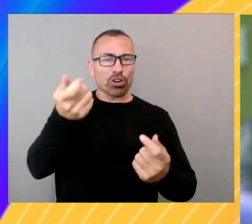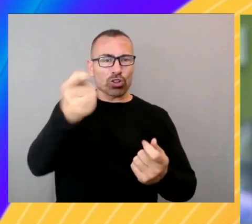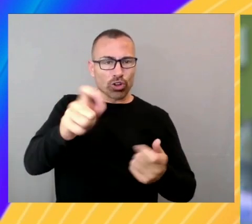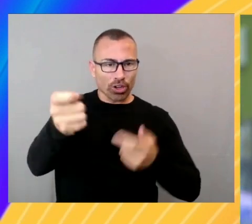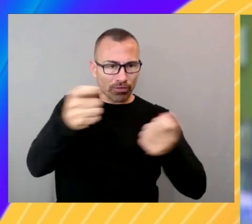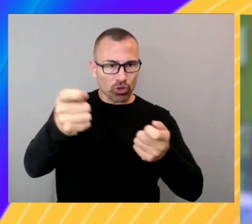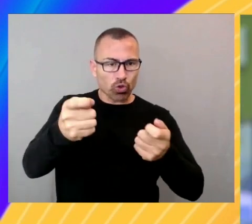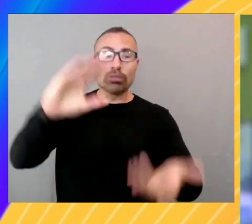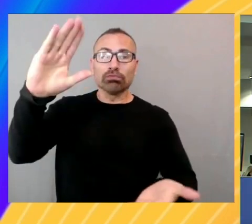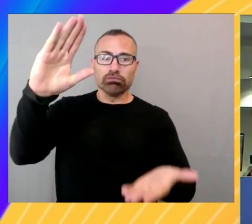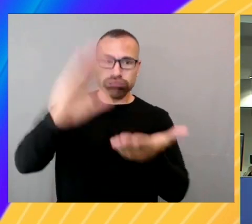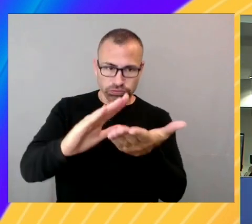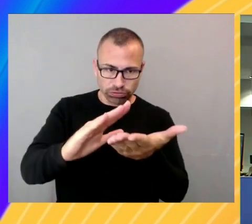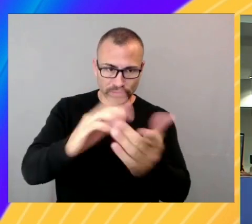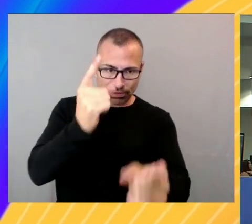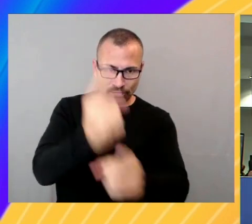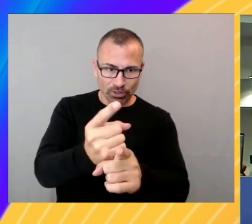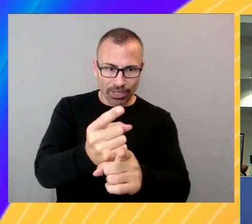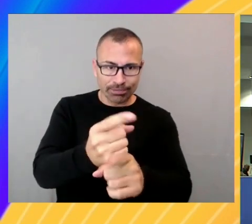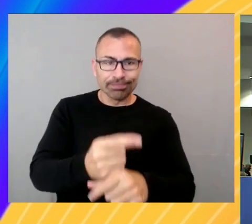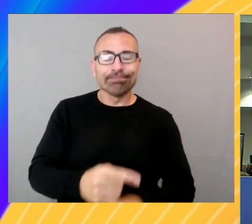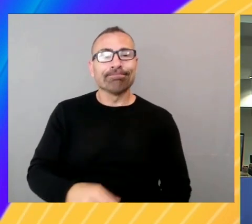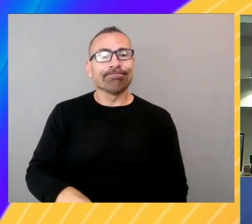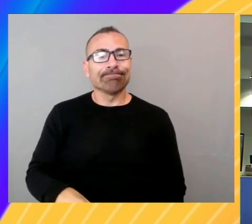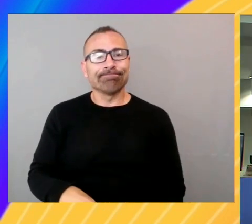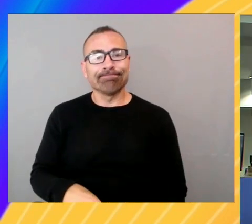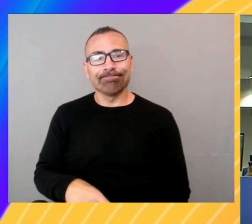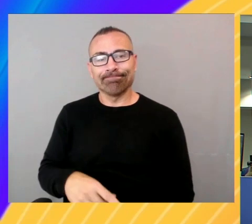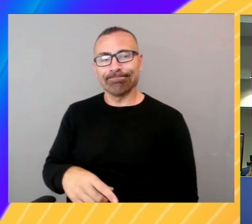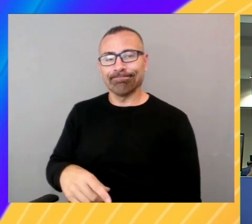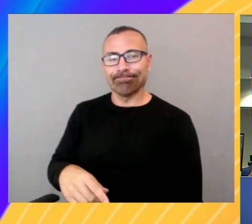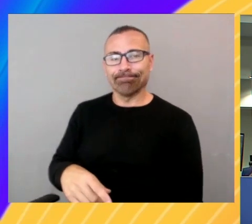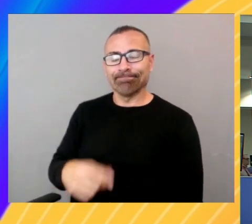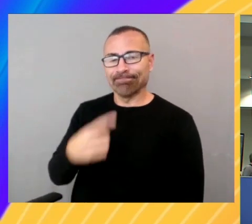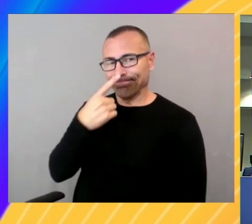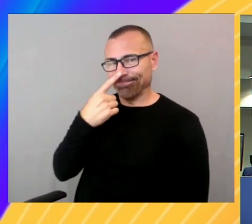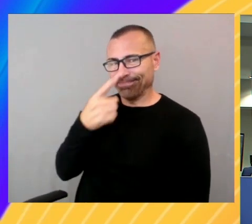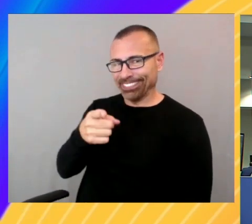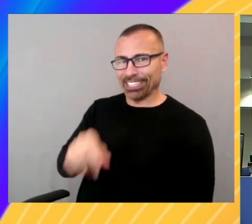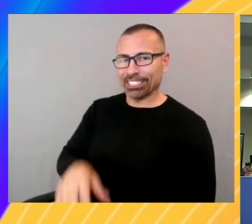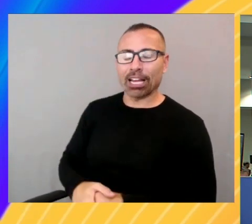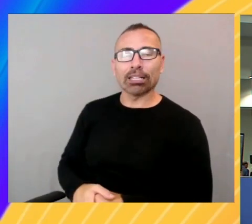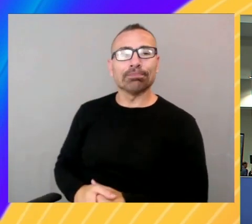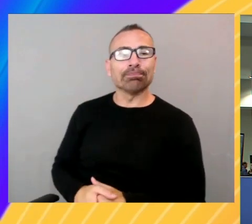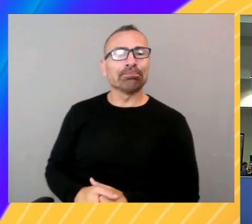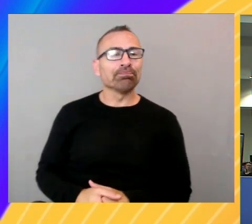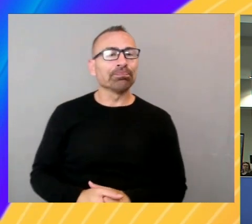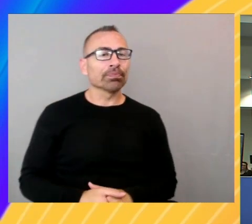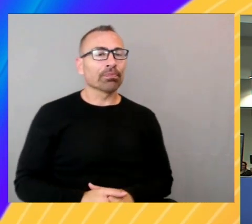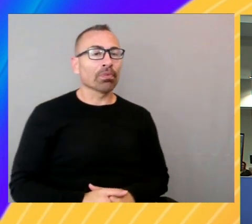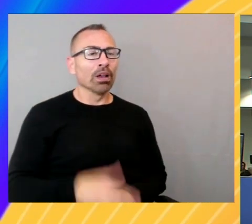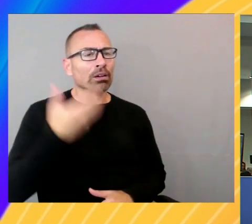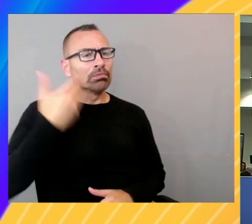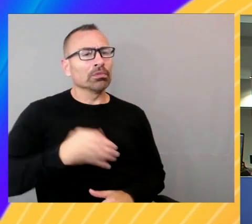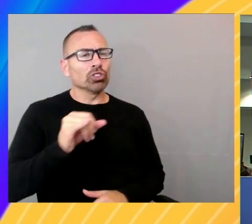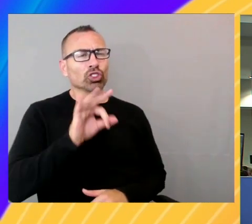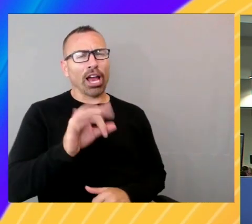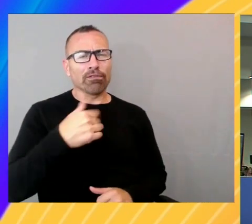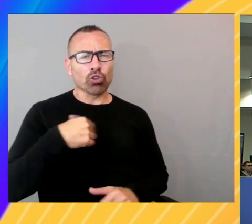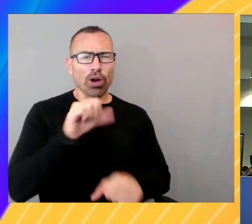Yeah. Now, one of the things, so coming from a threat detection and incident response background, we always think